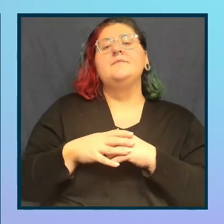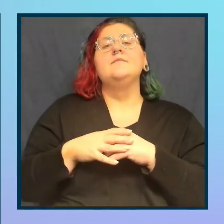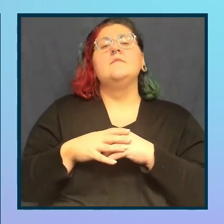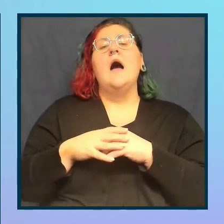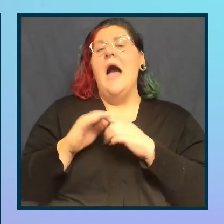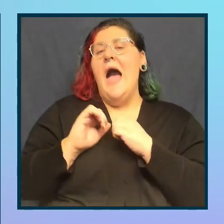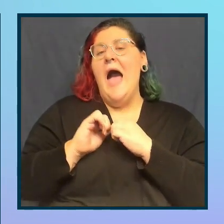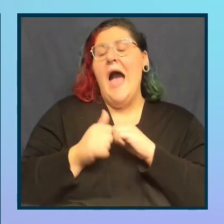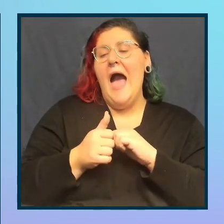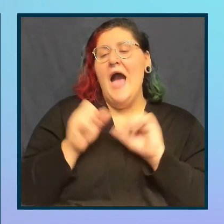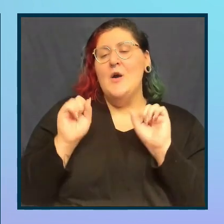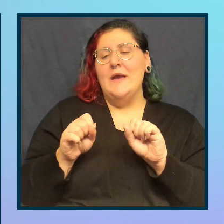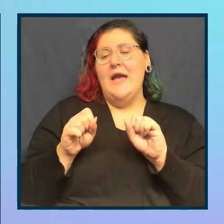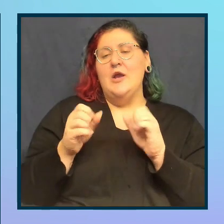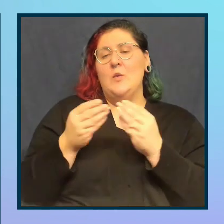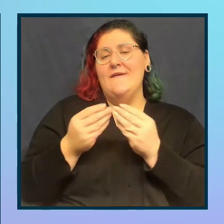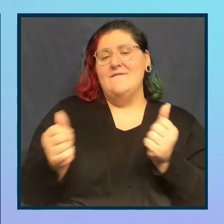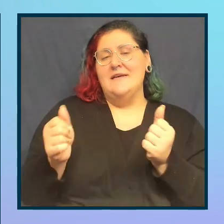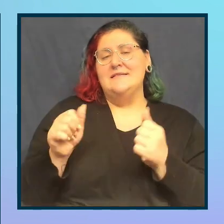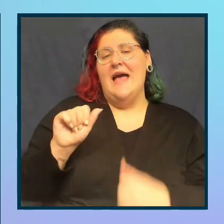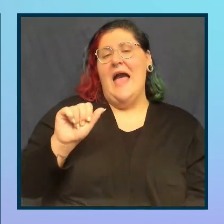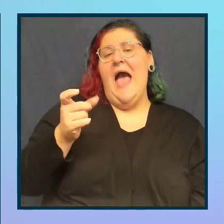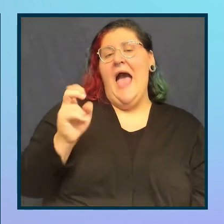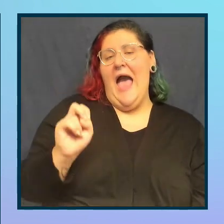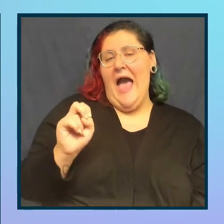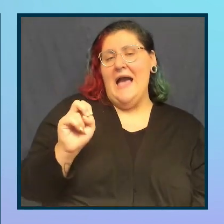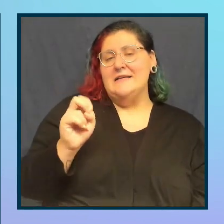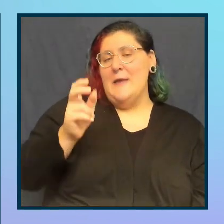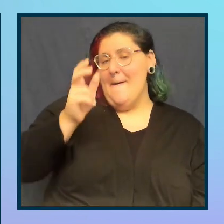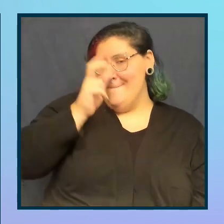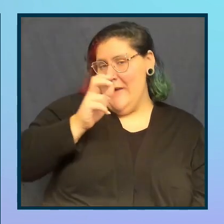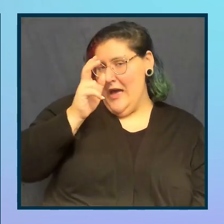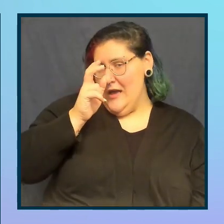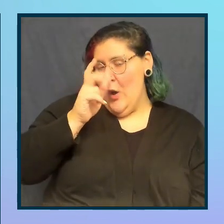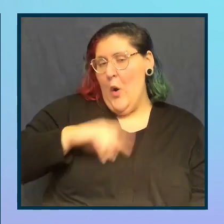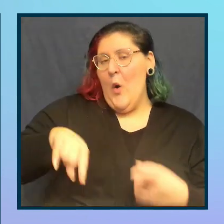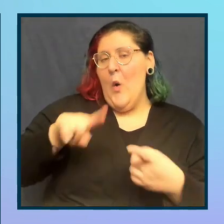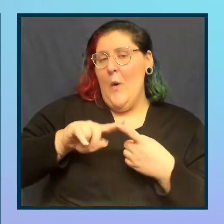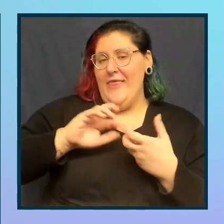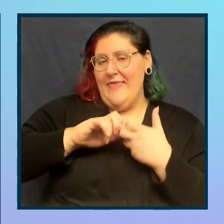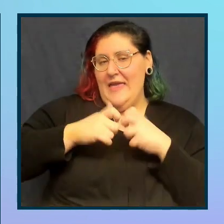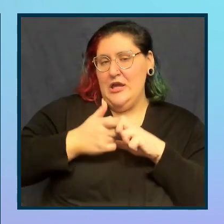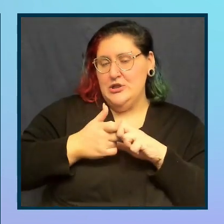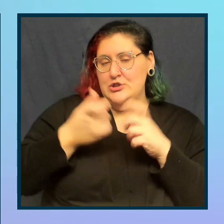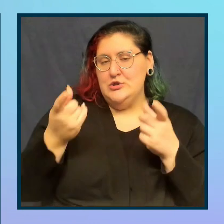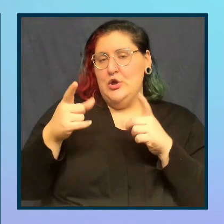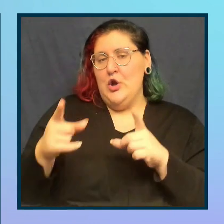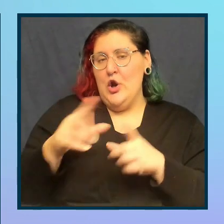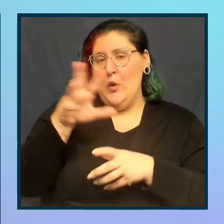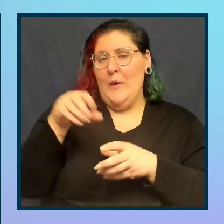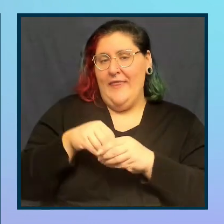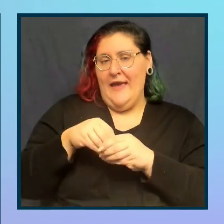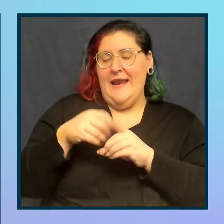Axe bugs when the issues occur within an external dependency or library? Yeah, that's a